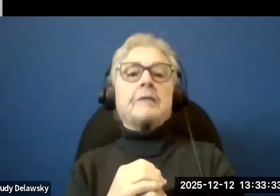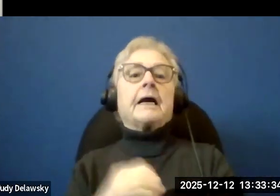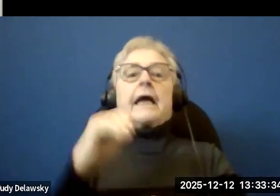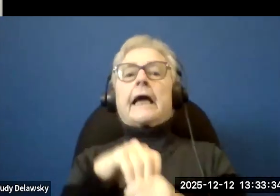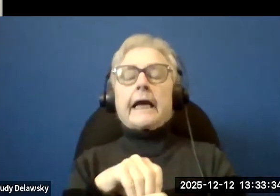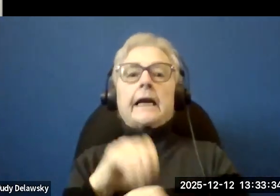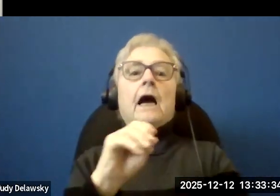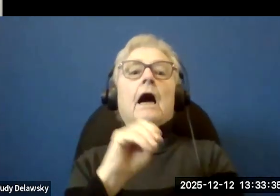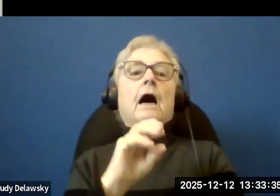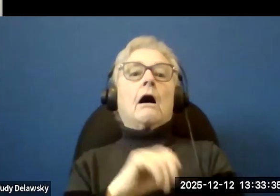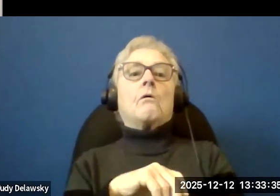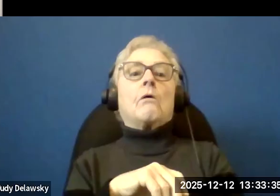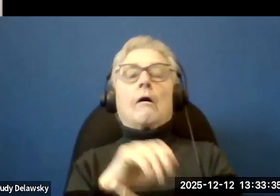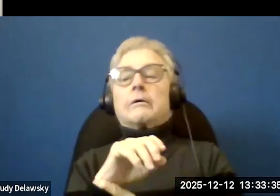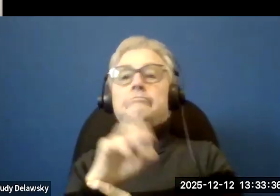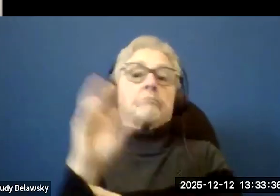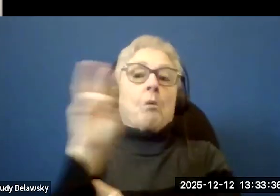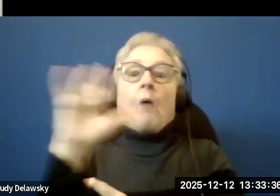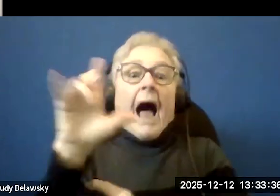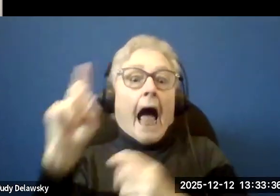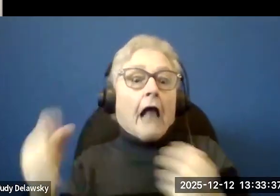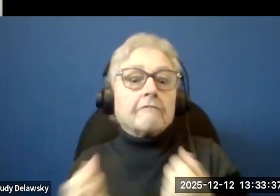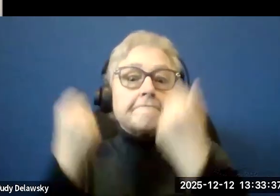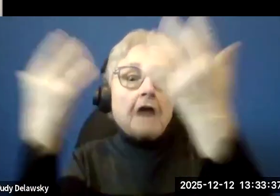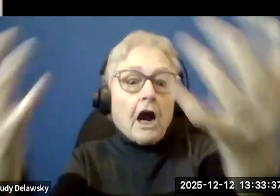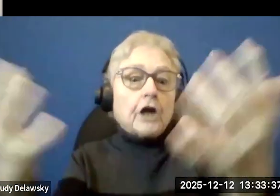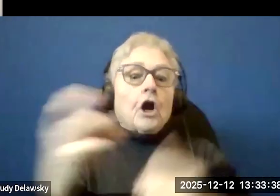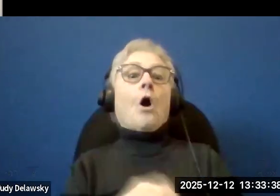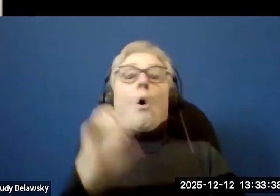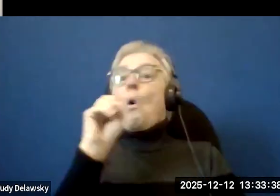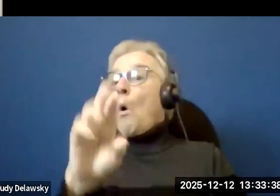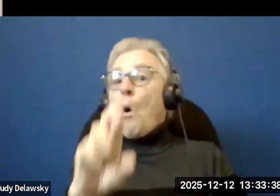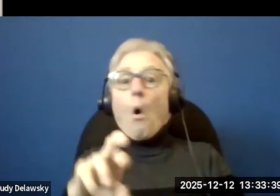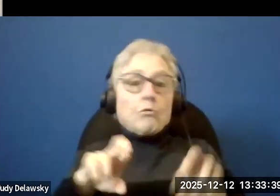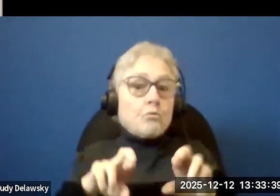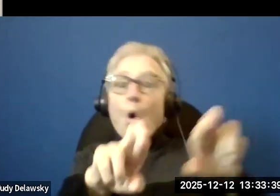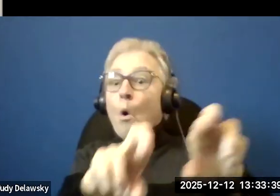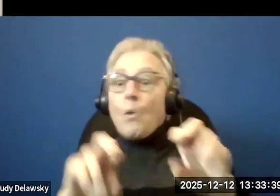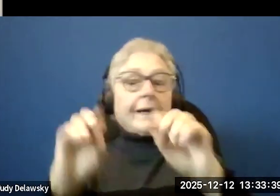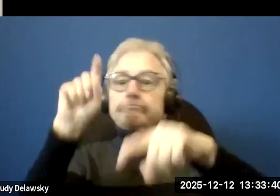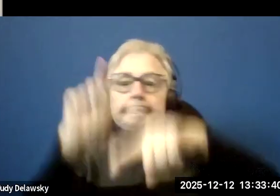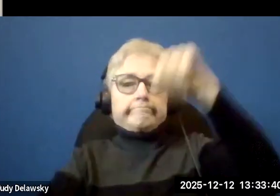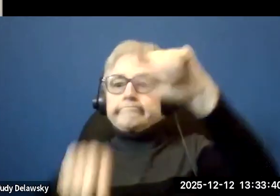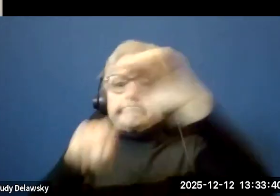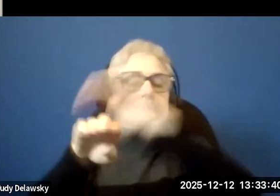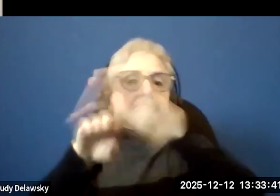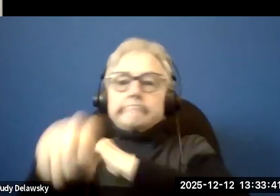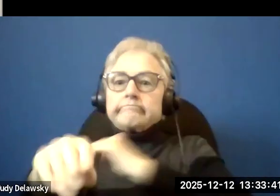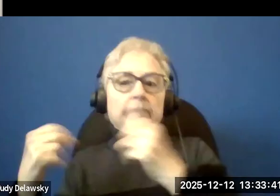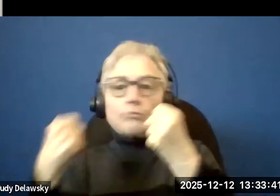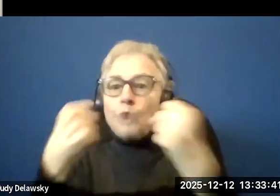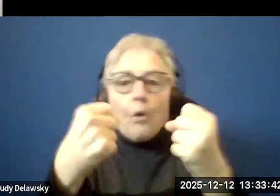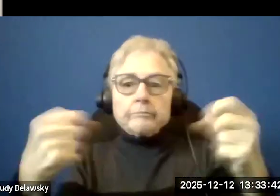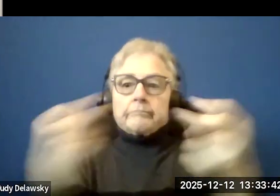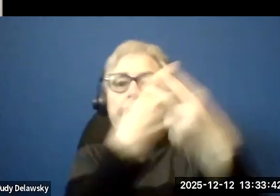wildfire that, you know, may be compromising road access or air access, or boat access to